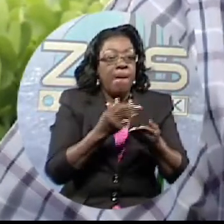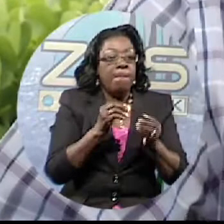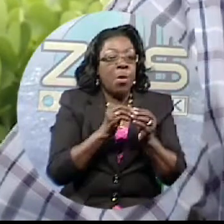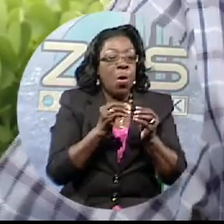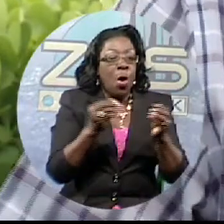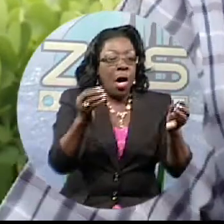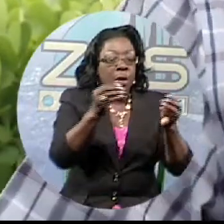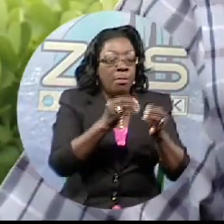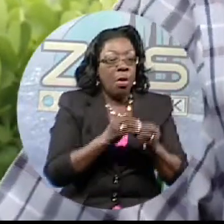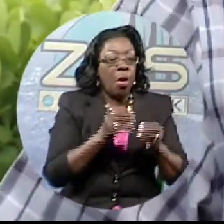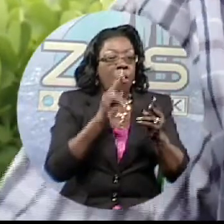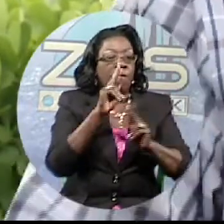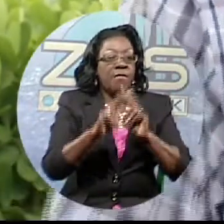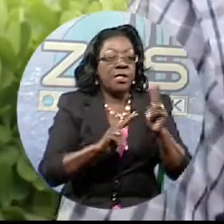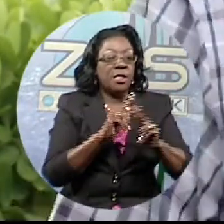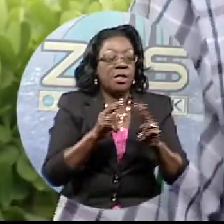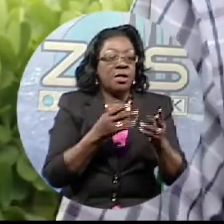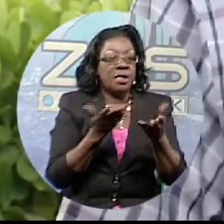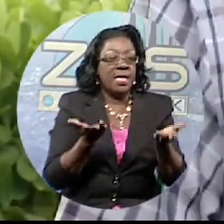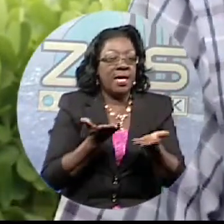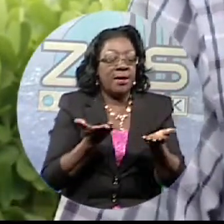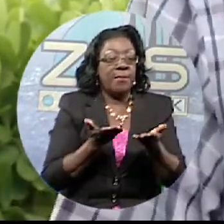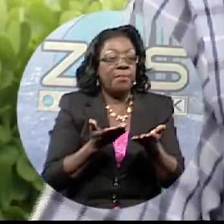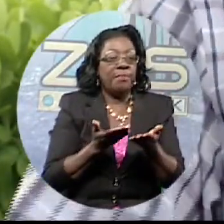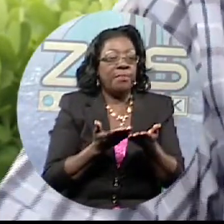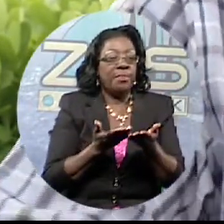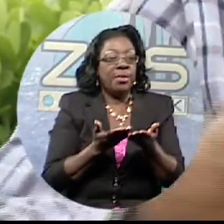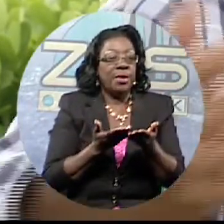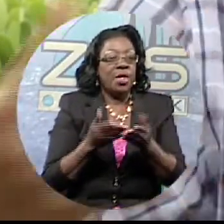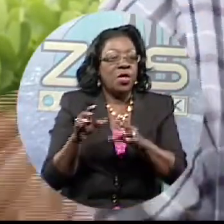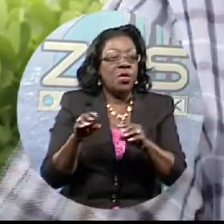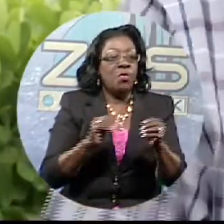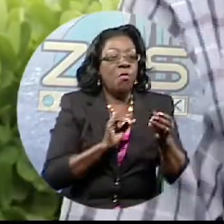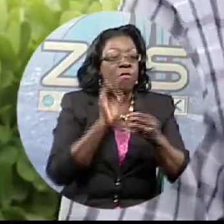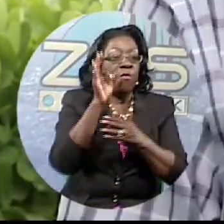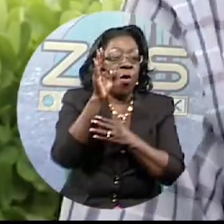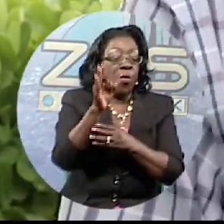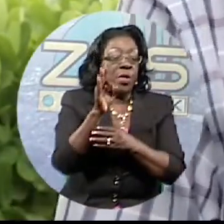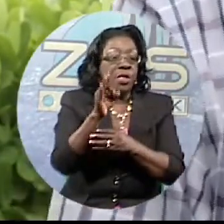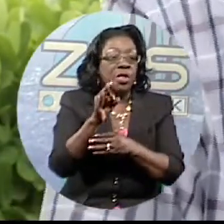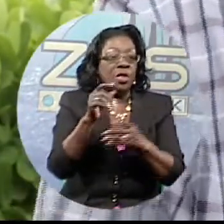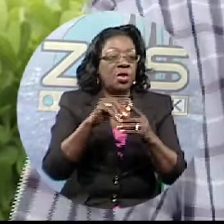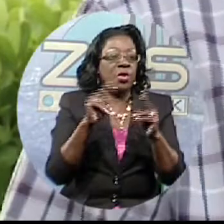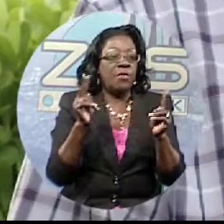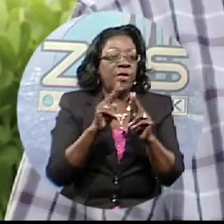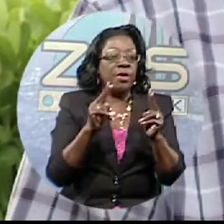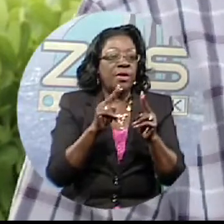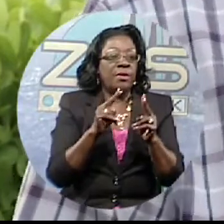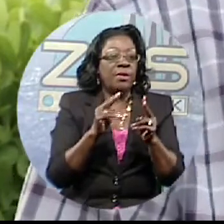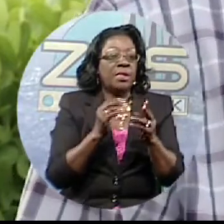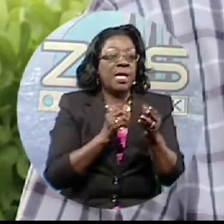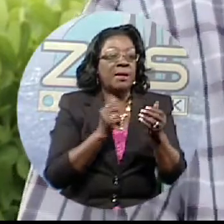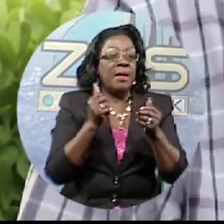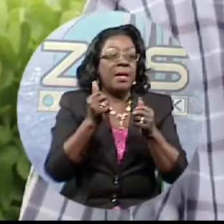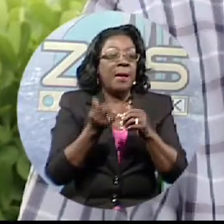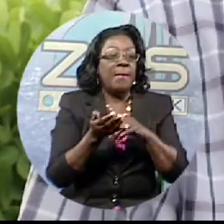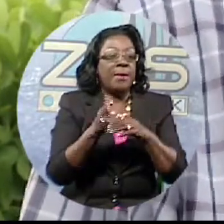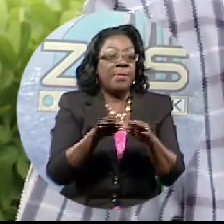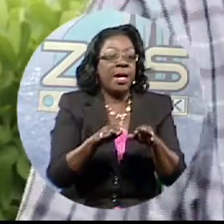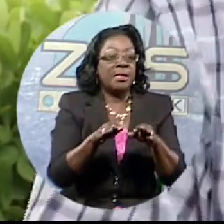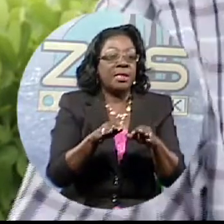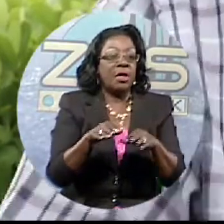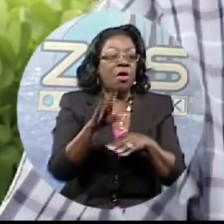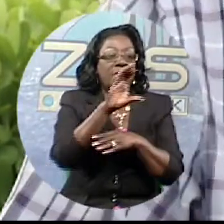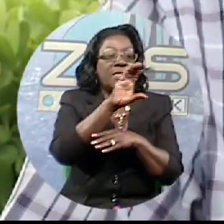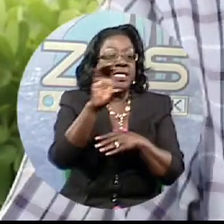property die with a lack of guests. You move forward to the very sad passing of our CEO